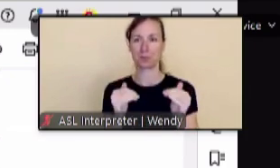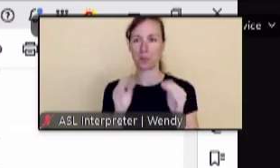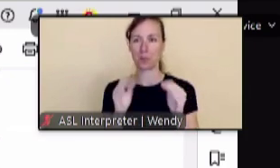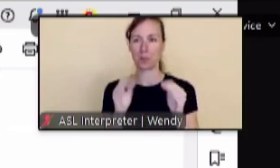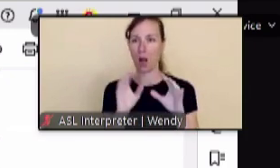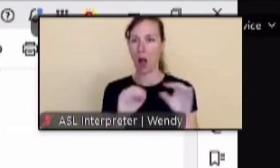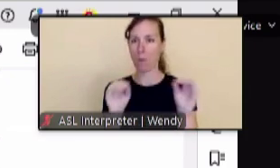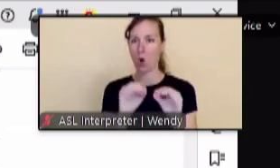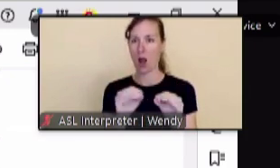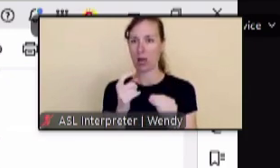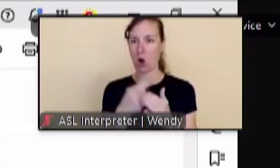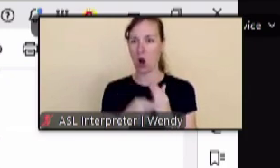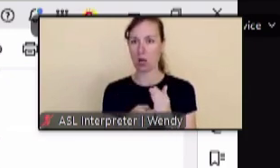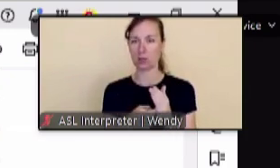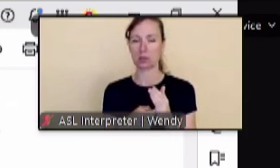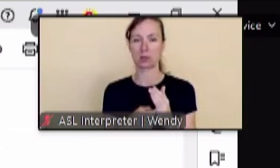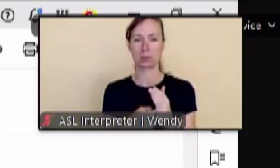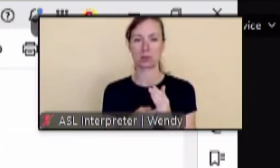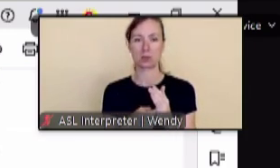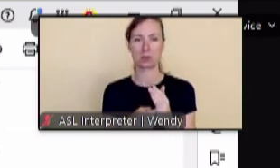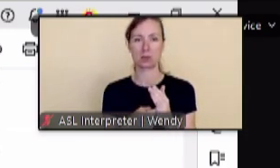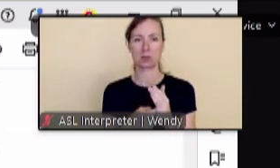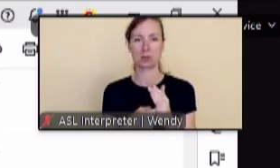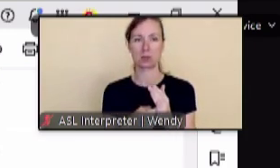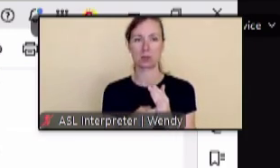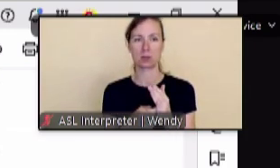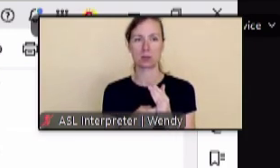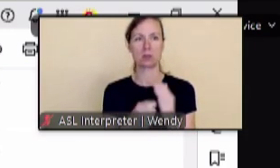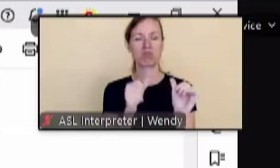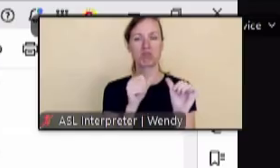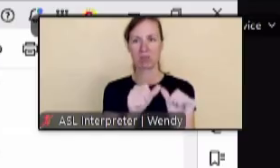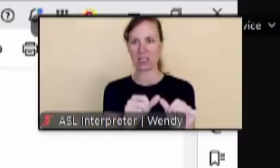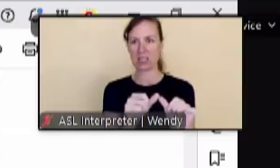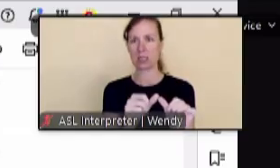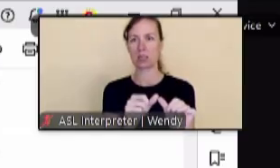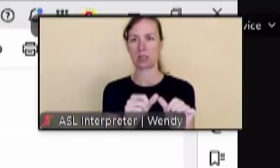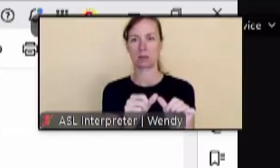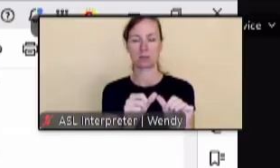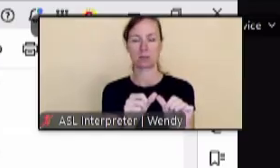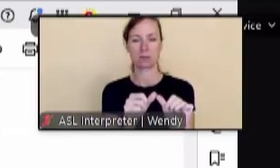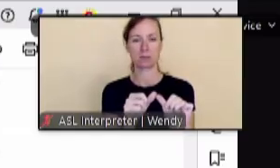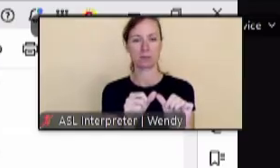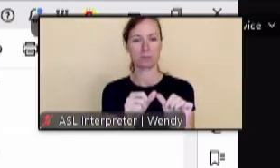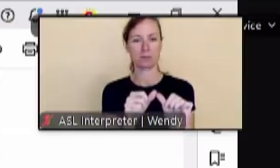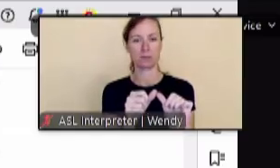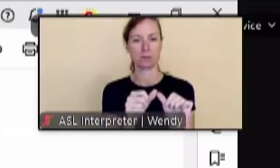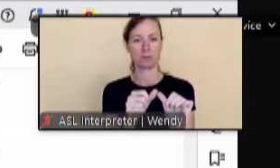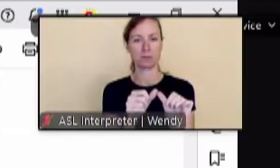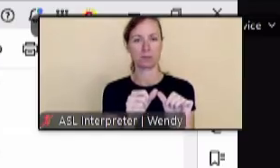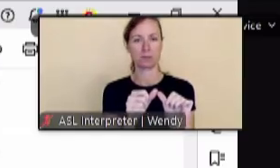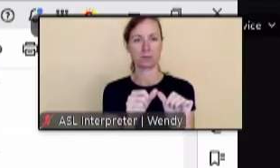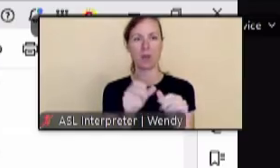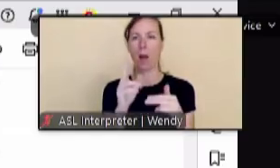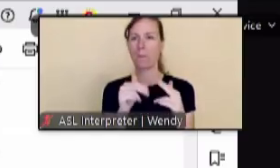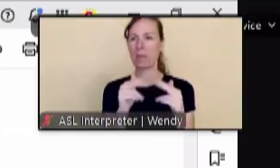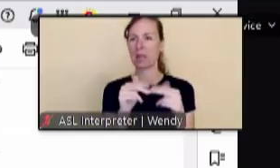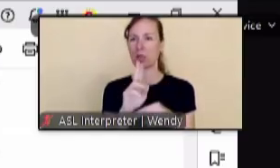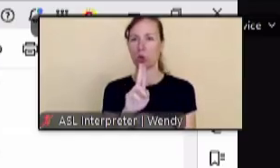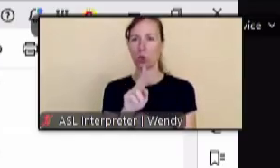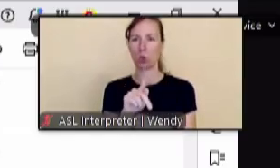costs, that's pretty well consistent. The building utilities,